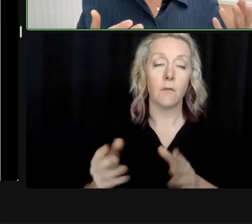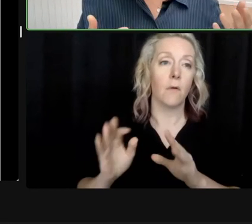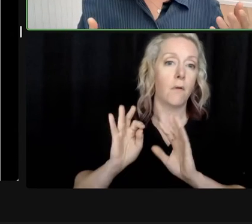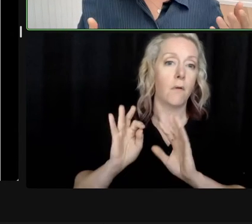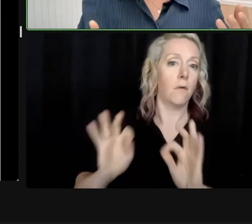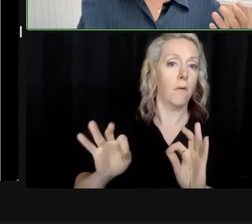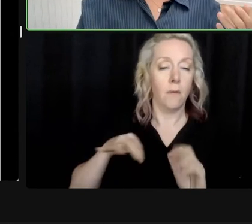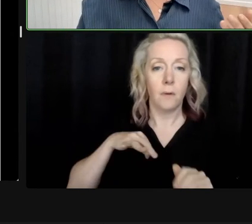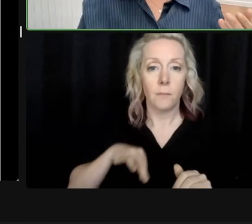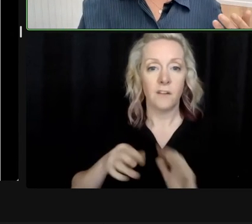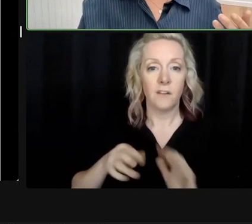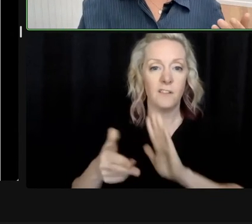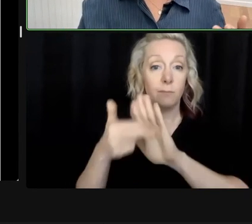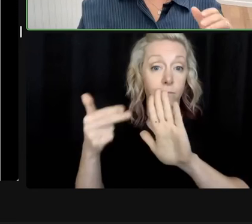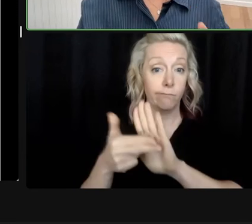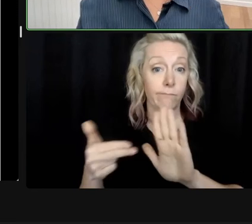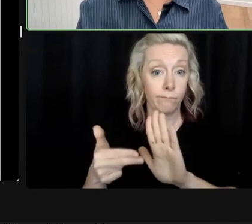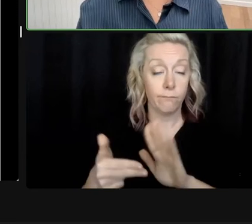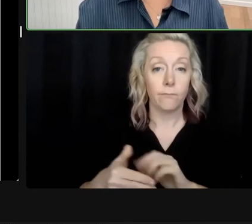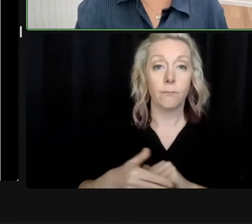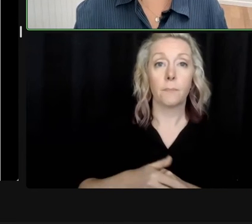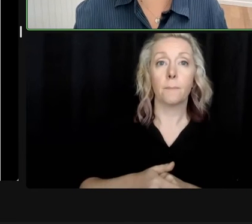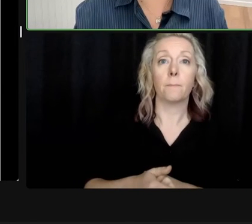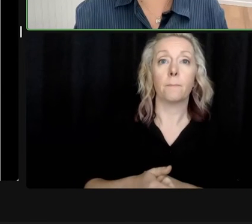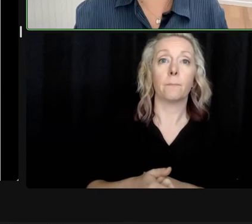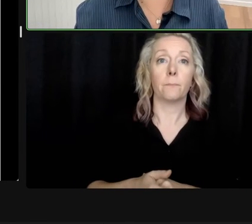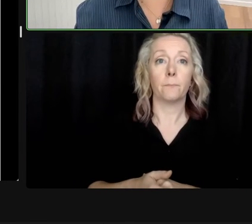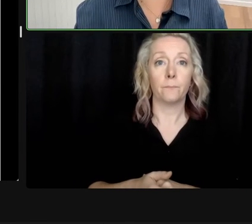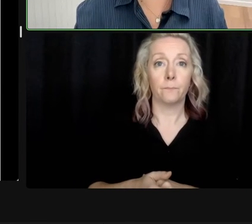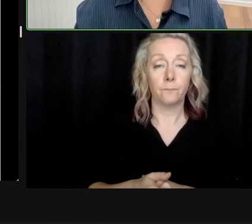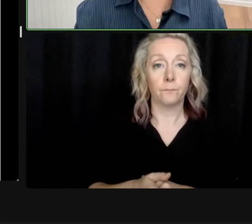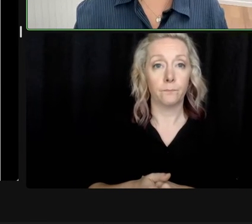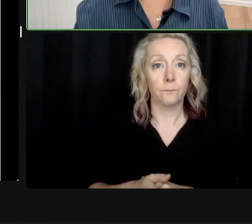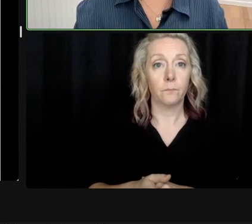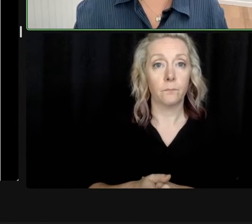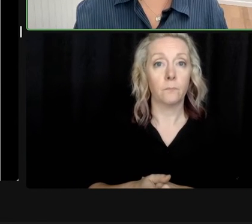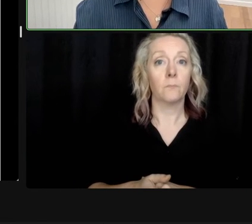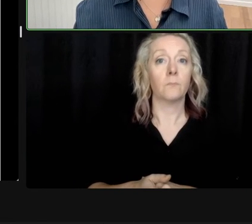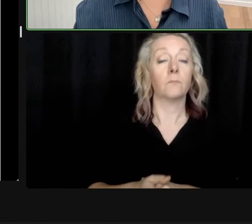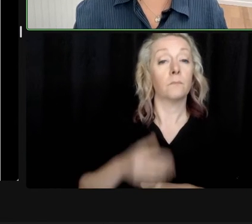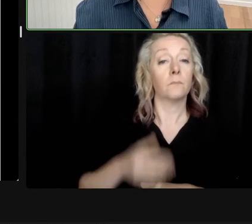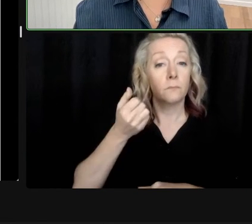a behavior plan for either school or home, then yes, they can be helpful.